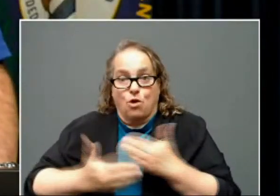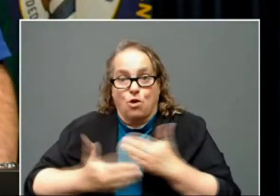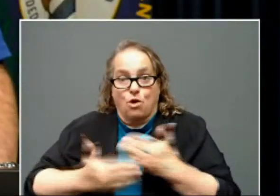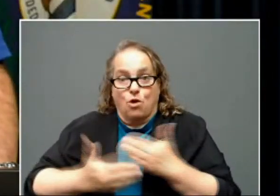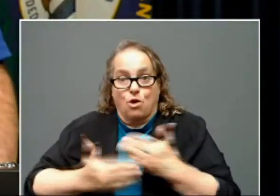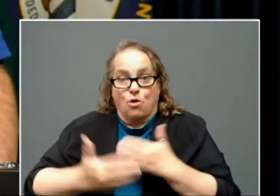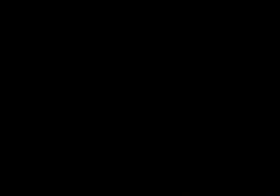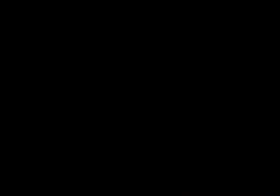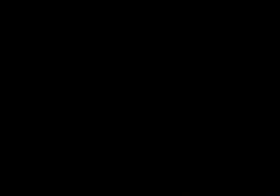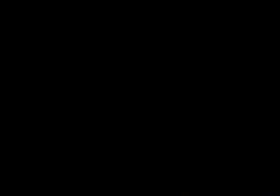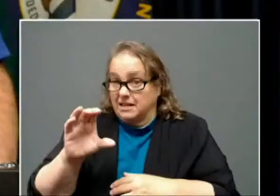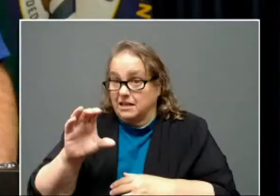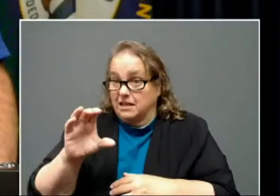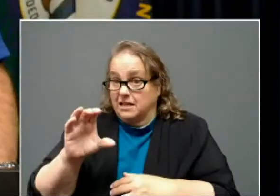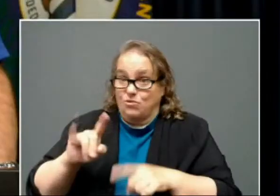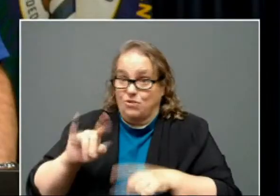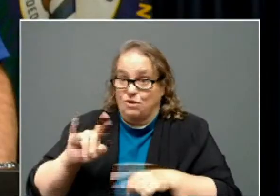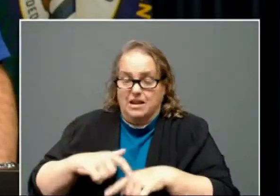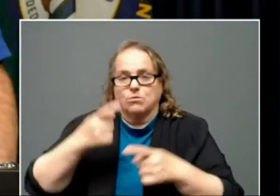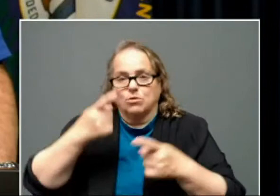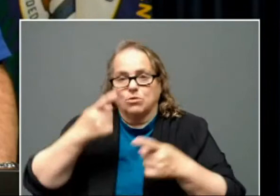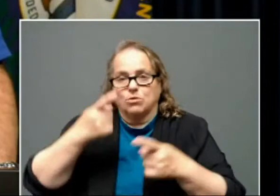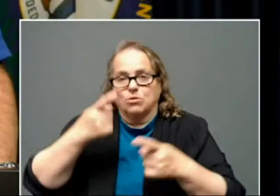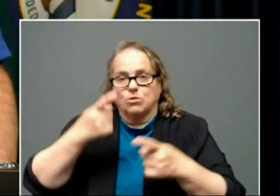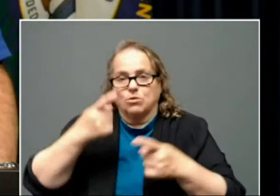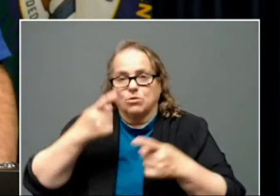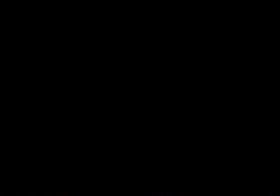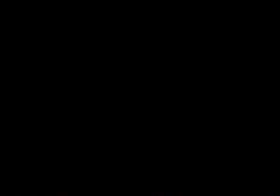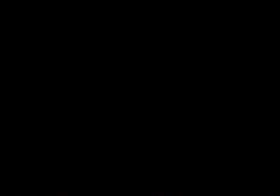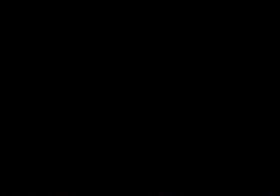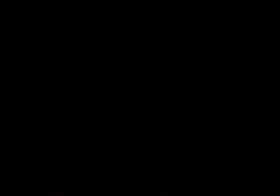agreed with us and started breaking out the